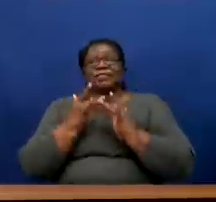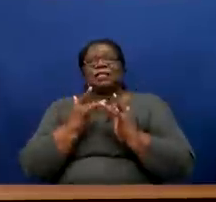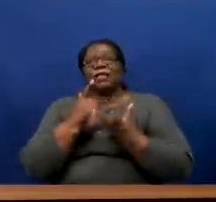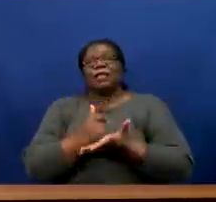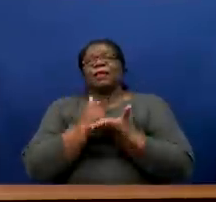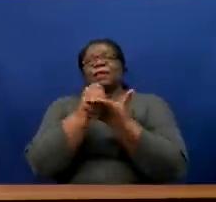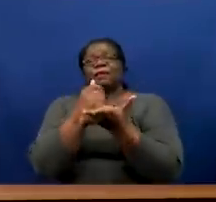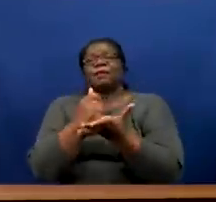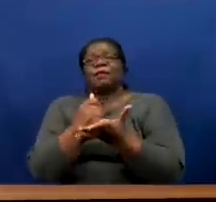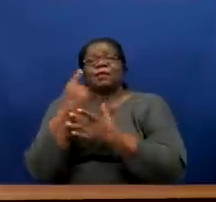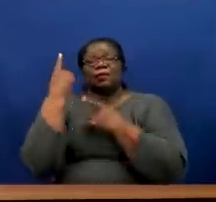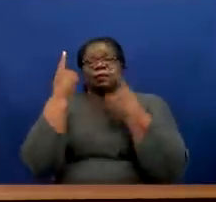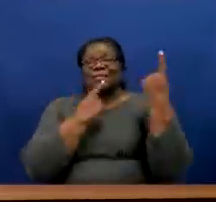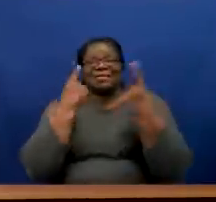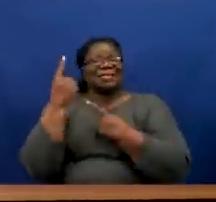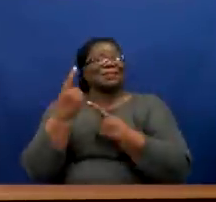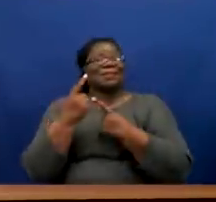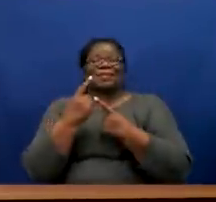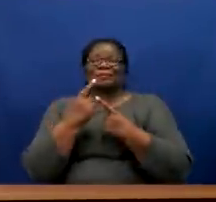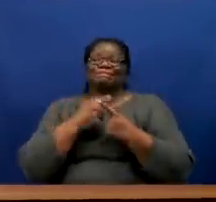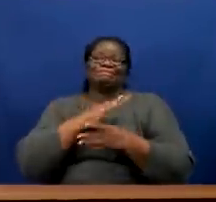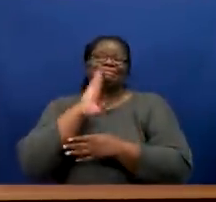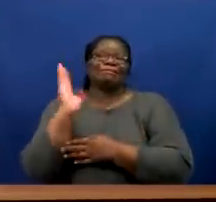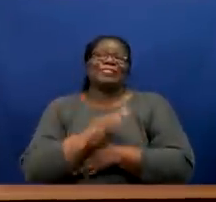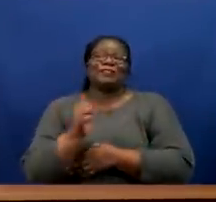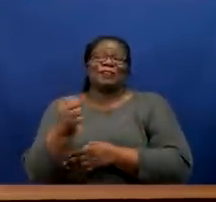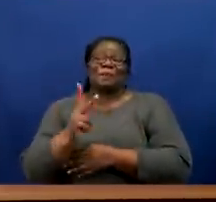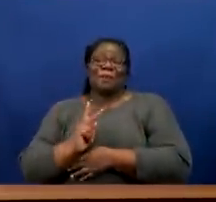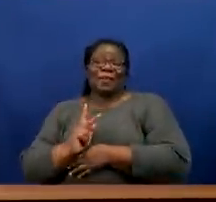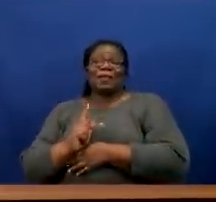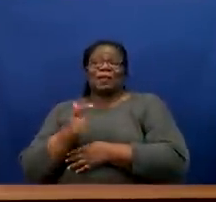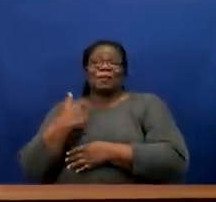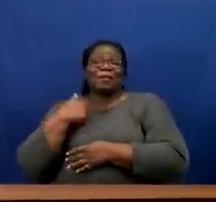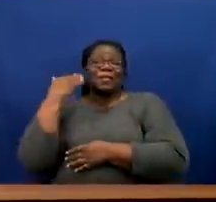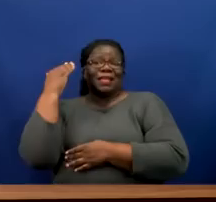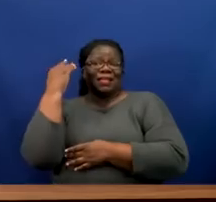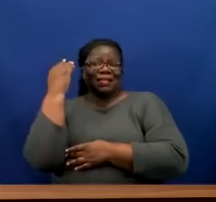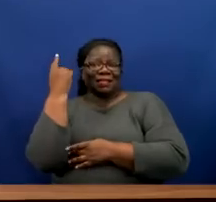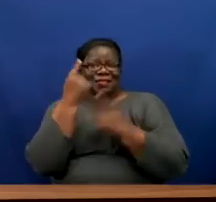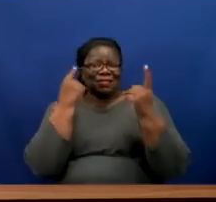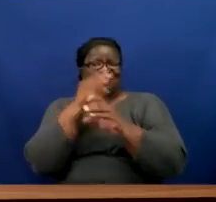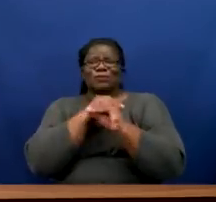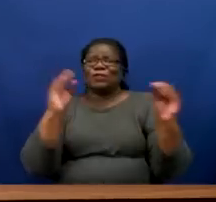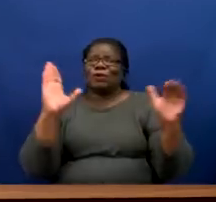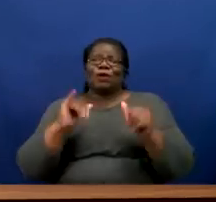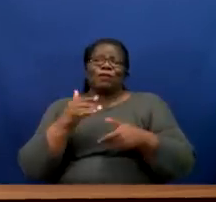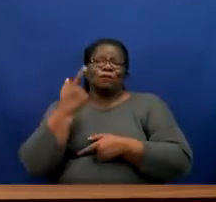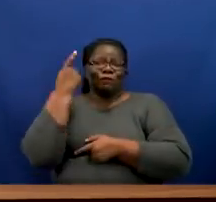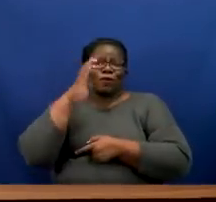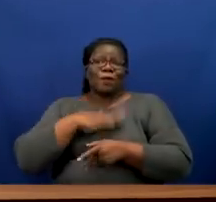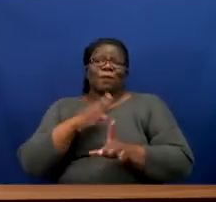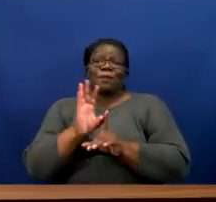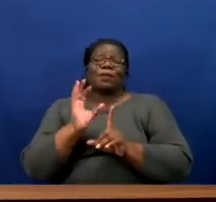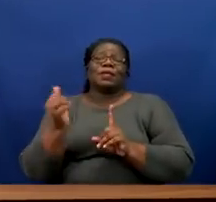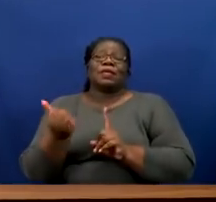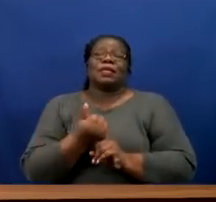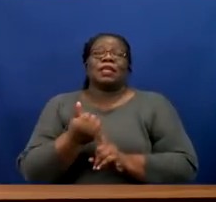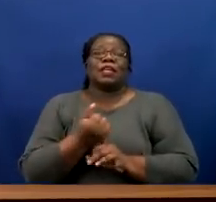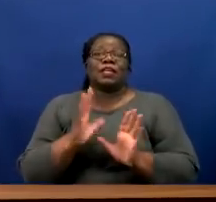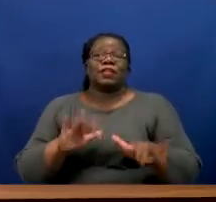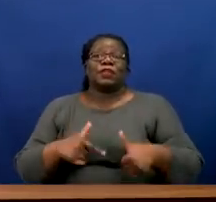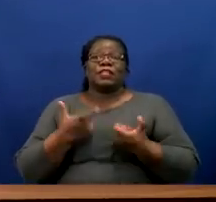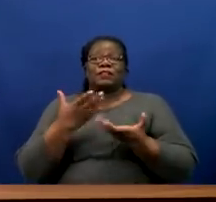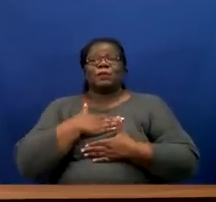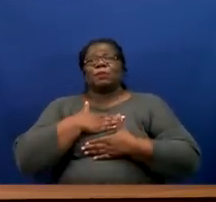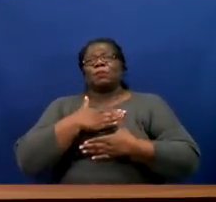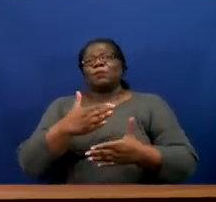helped me when I thought I'd never bounce back. He helped me when I thought there was no hope for my situation. And you're a living, breathing